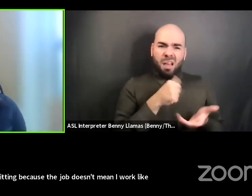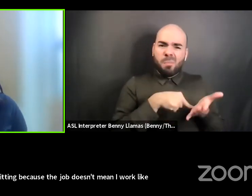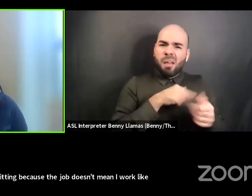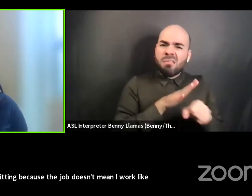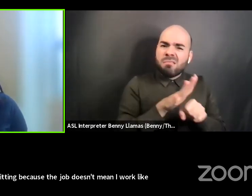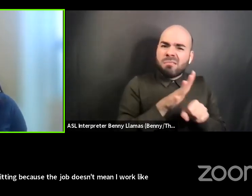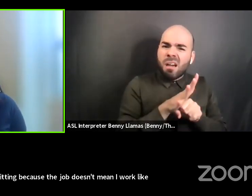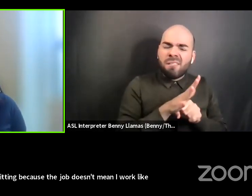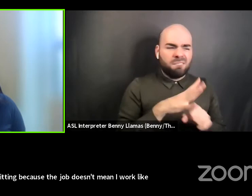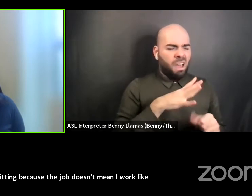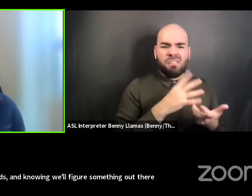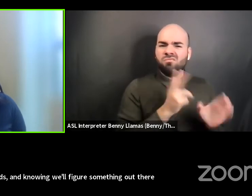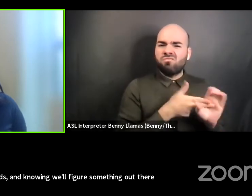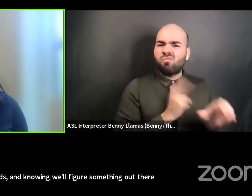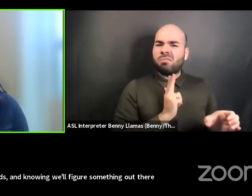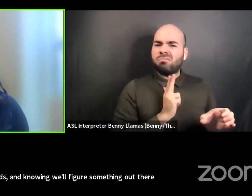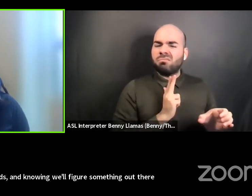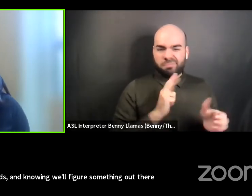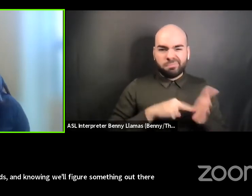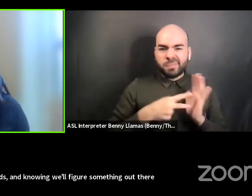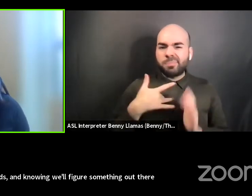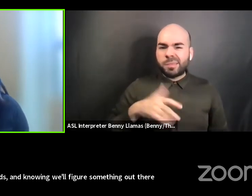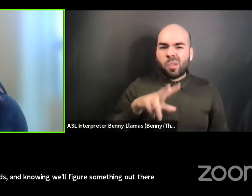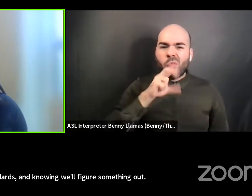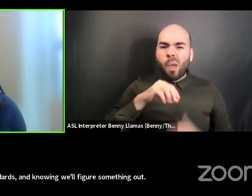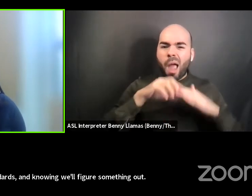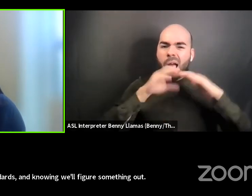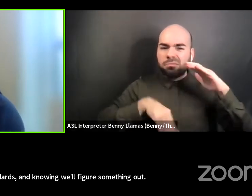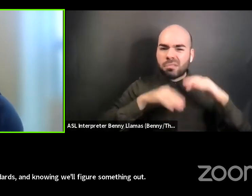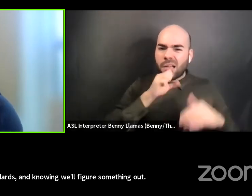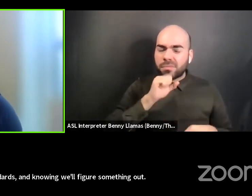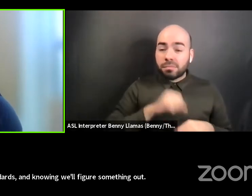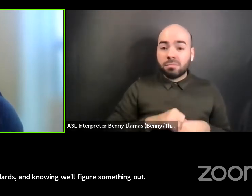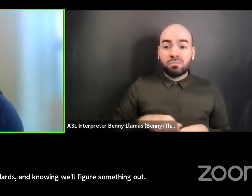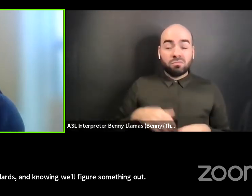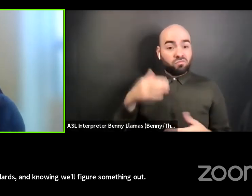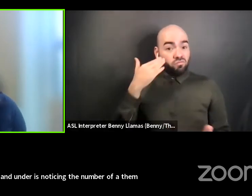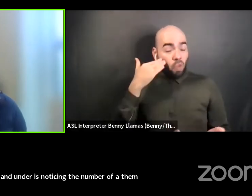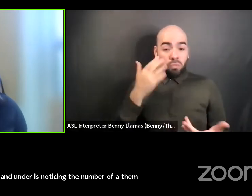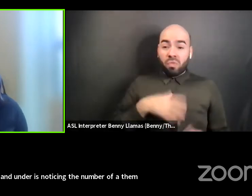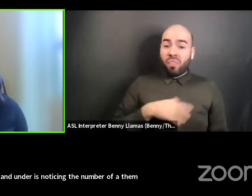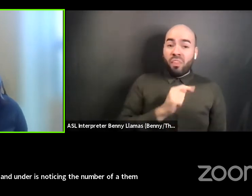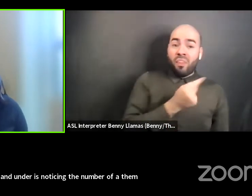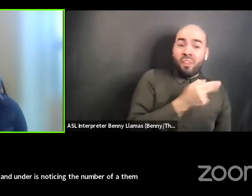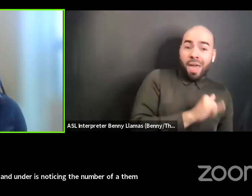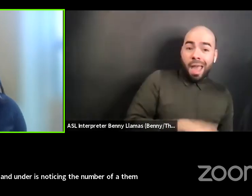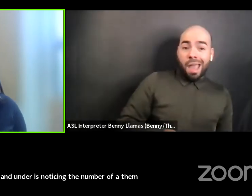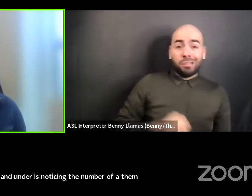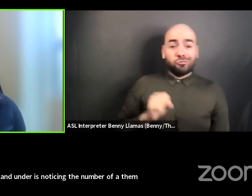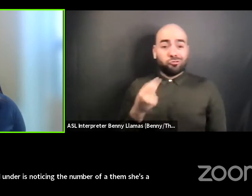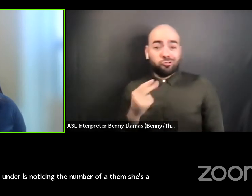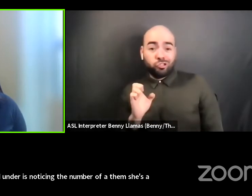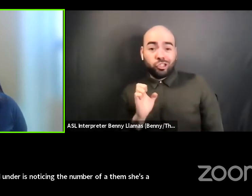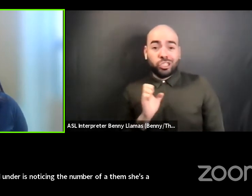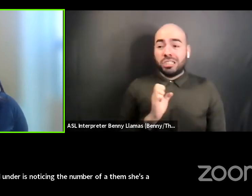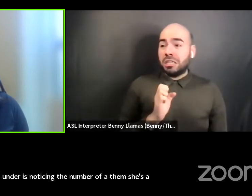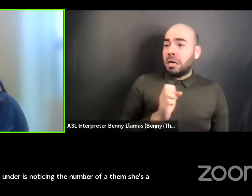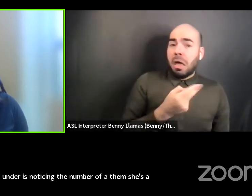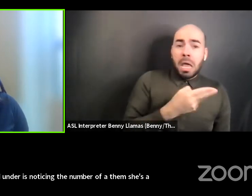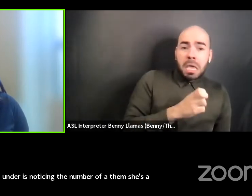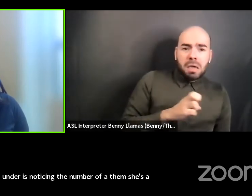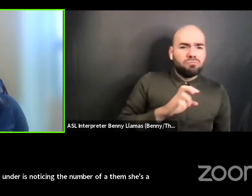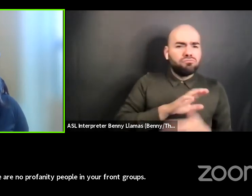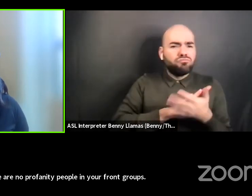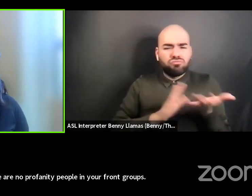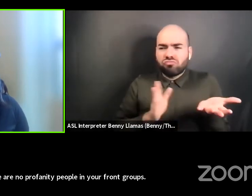out. 30 and under is noticing the number of they, them, she, they, Caesar, no pronoun using people in your friend groups.